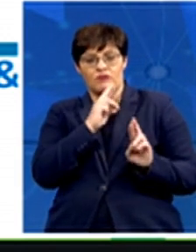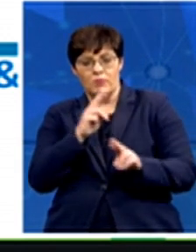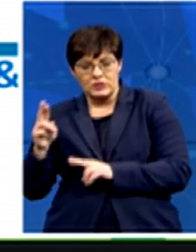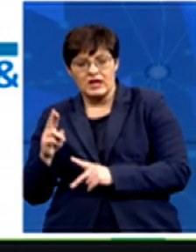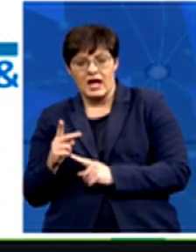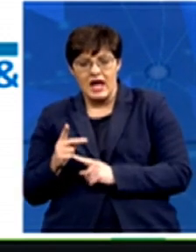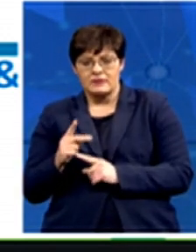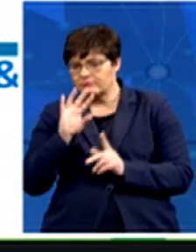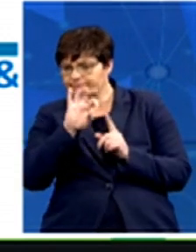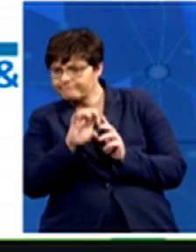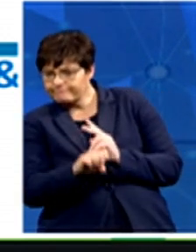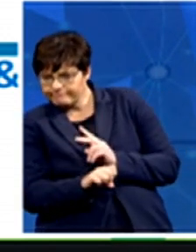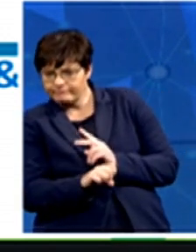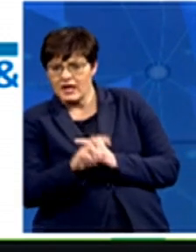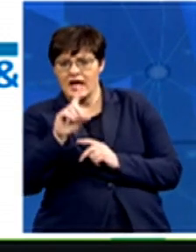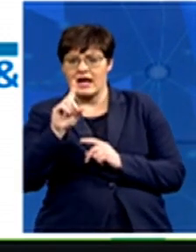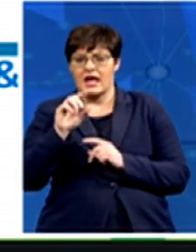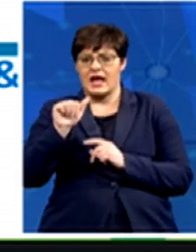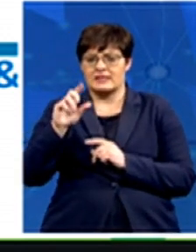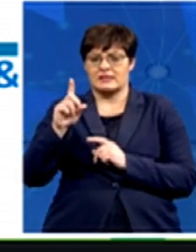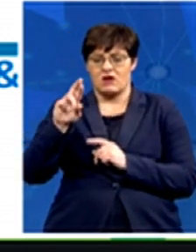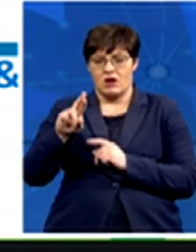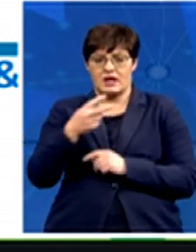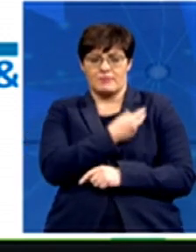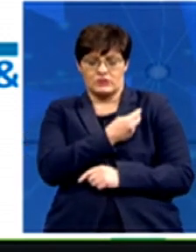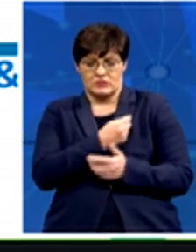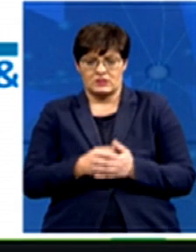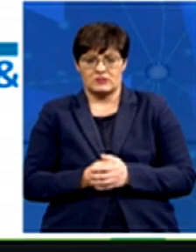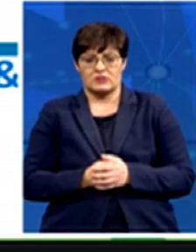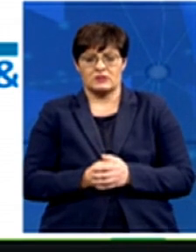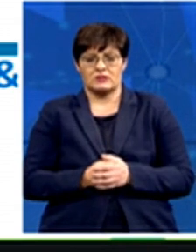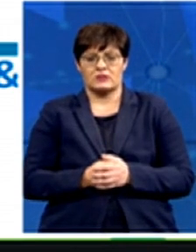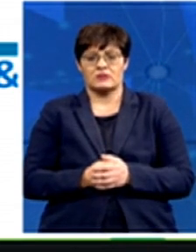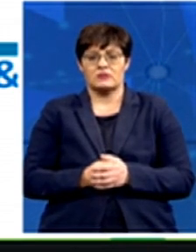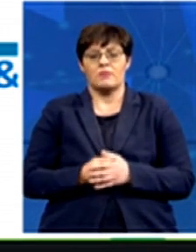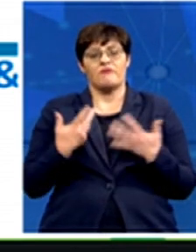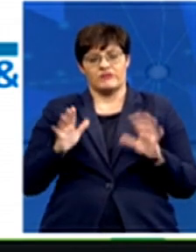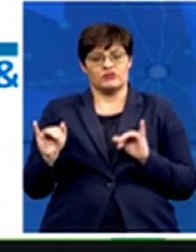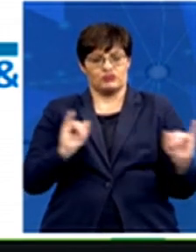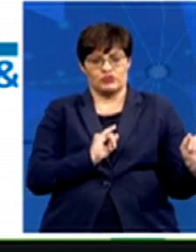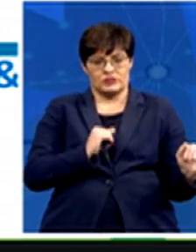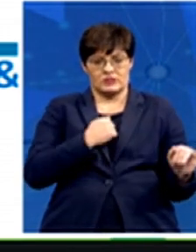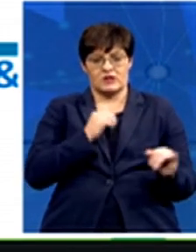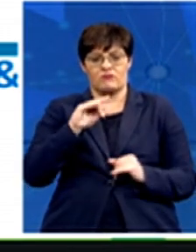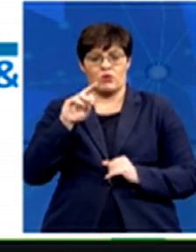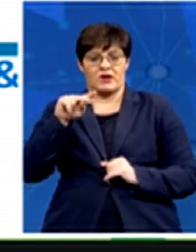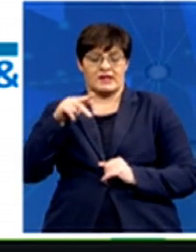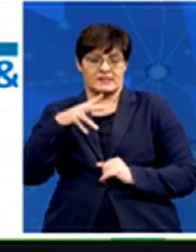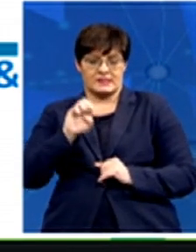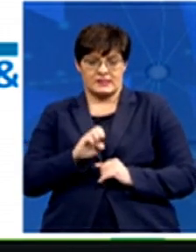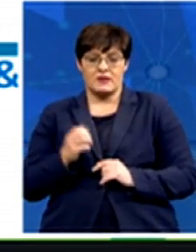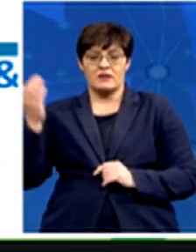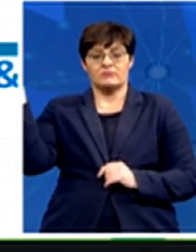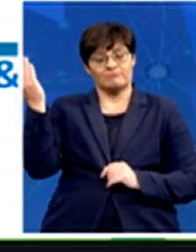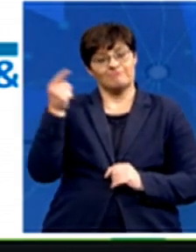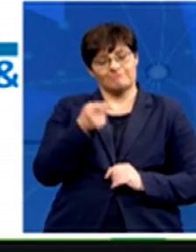immunization. So my name is Flora, as I've already been introduced. So on this presentation, I'll particularly be paying more attention into